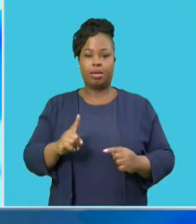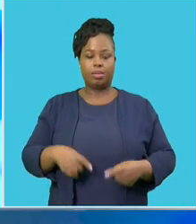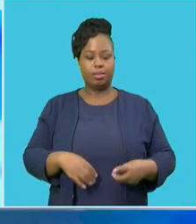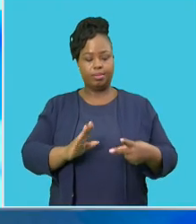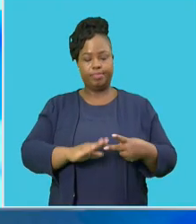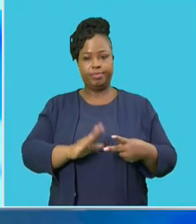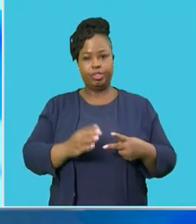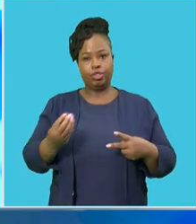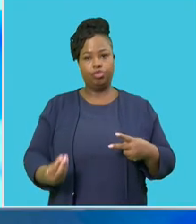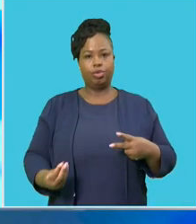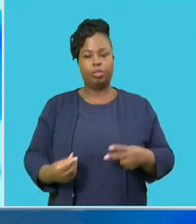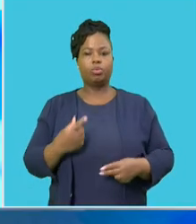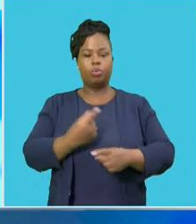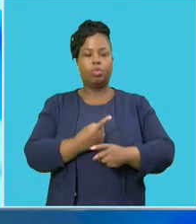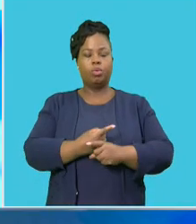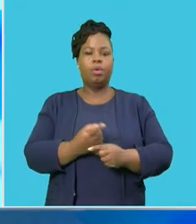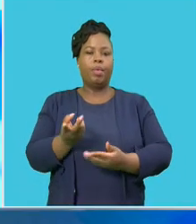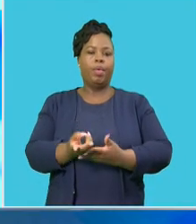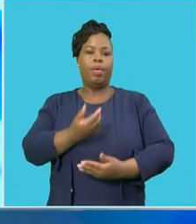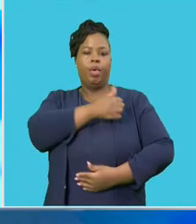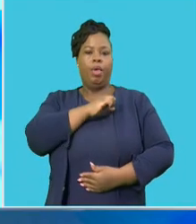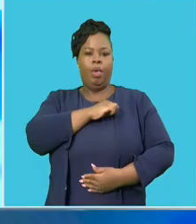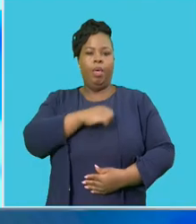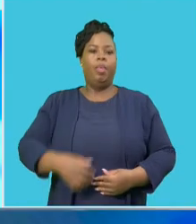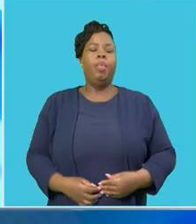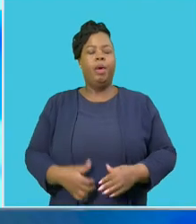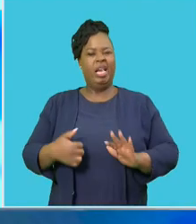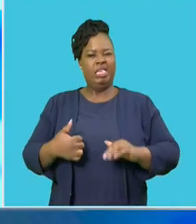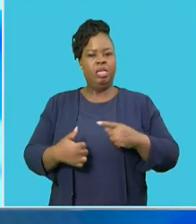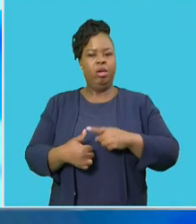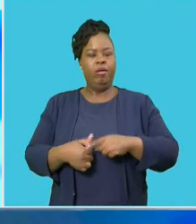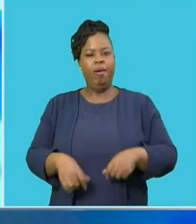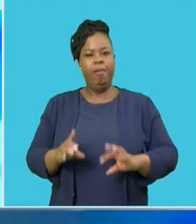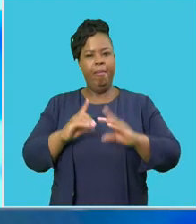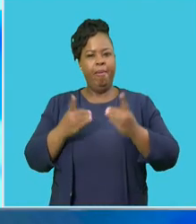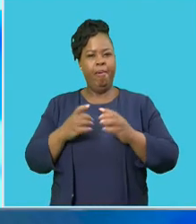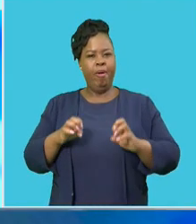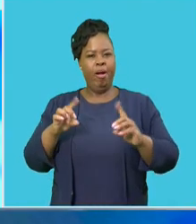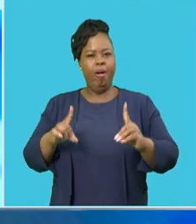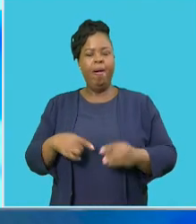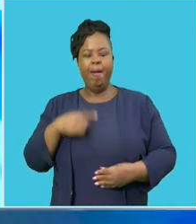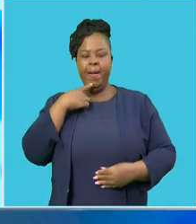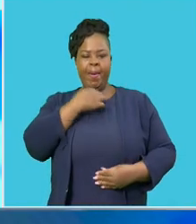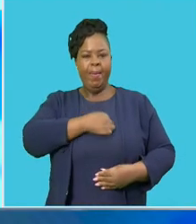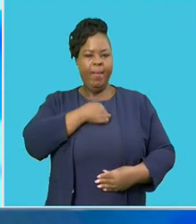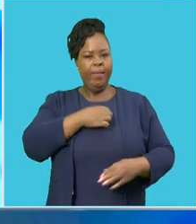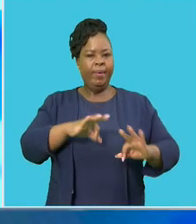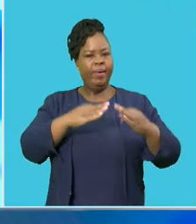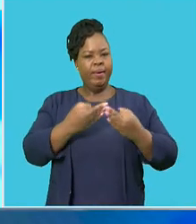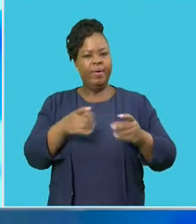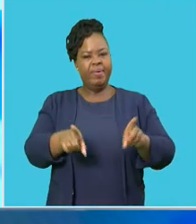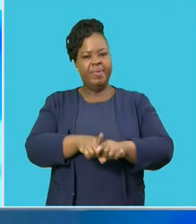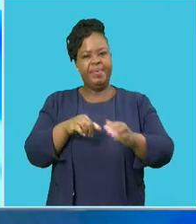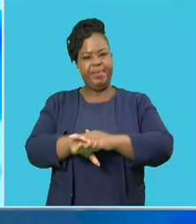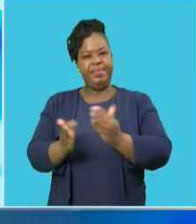is tu upaibanda ganyangle si skamewi ala ashwa espelde lagandumnyangweze mfunde khao deng utumela mazo ndudu zemdeni nina sa zgole